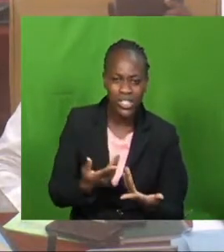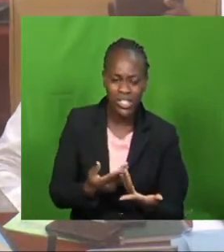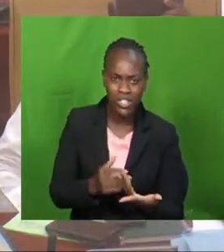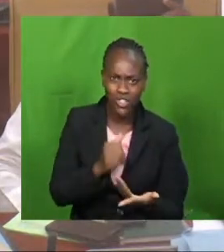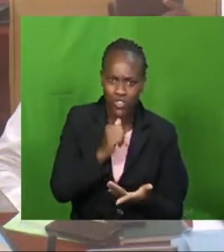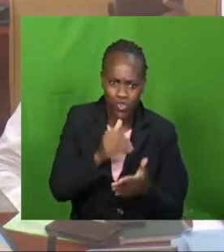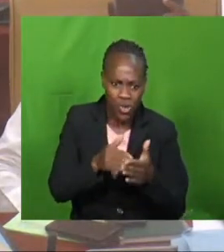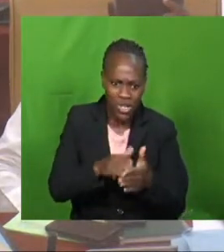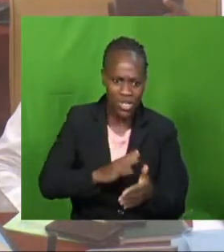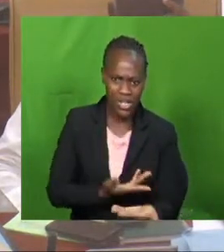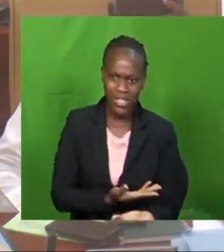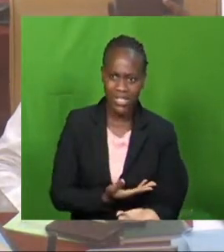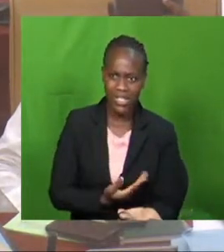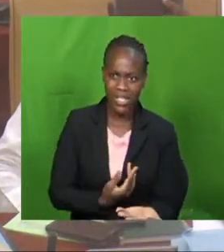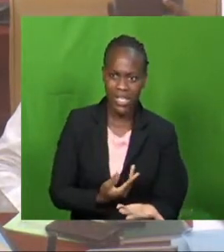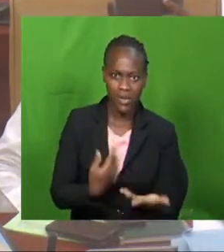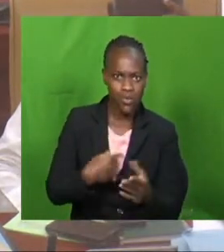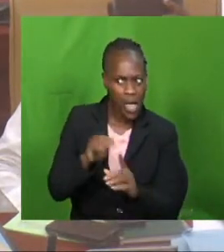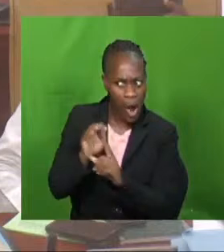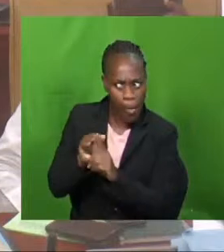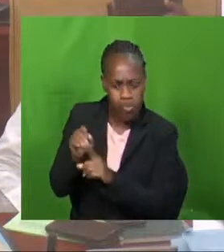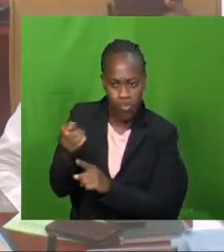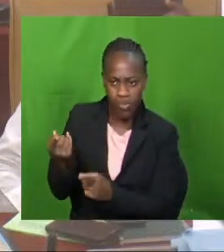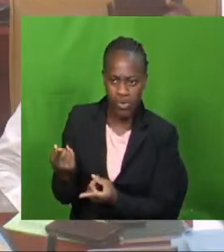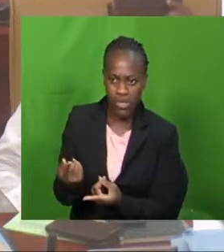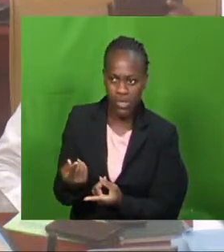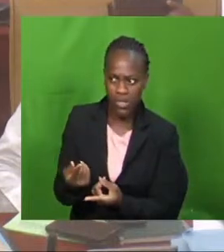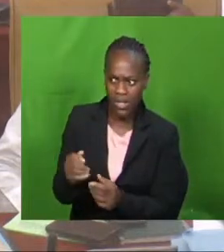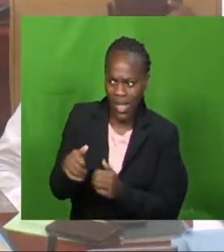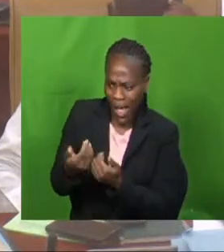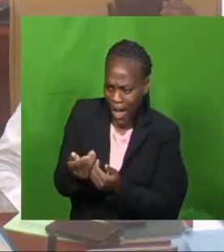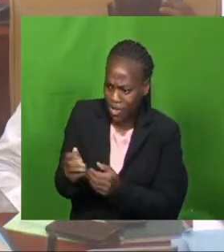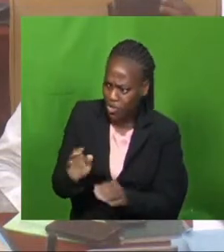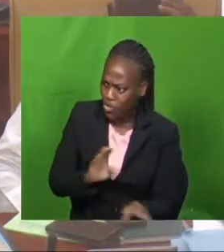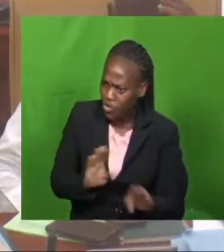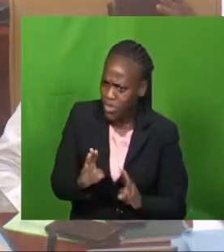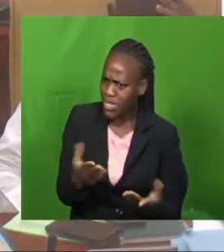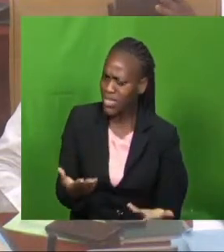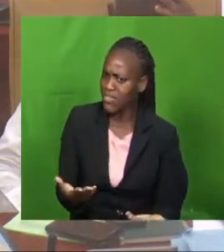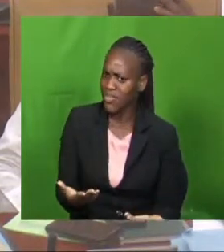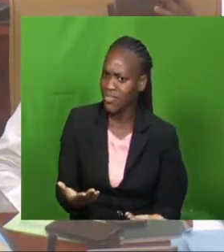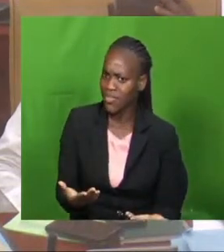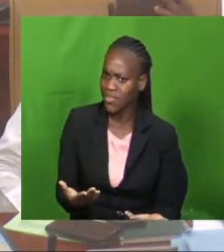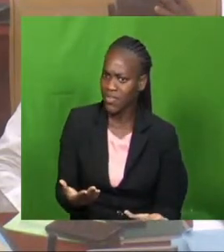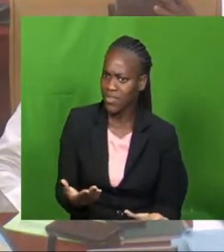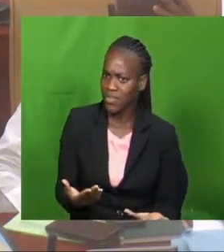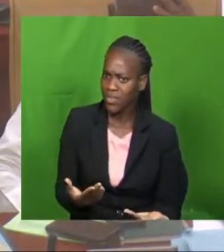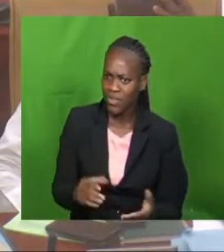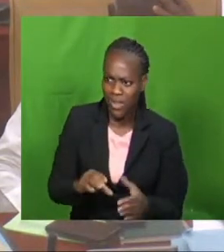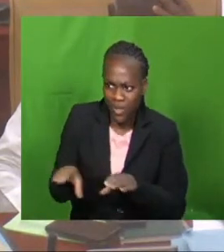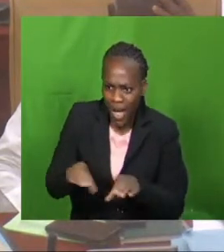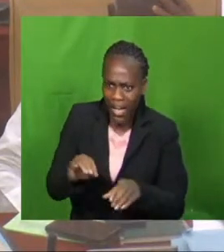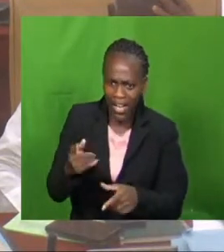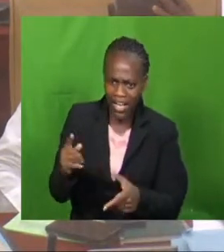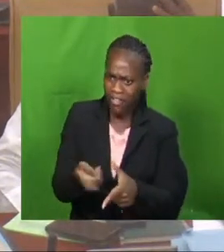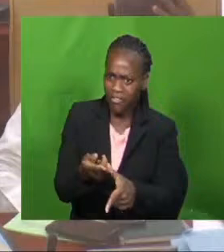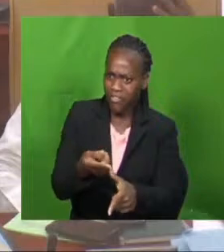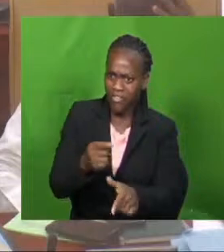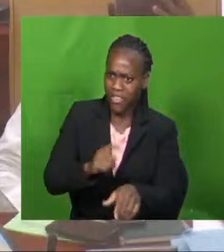leaving the report, and your attention has been drawn to it. Look at the way you are behaving. You are doing as if you are a first timer.